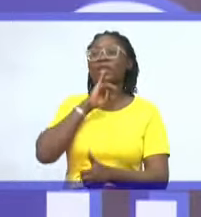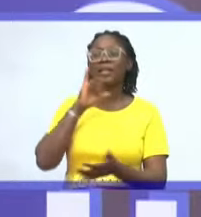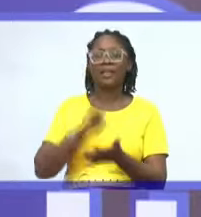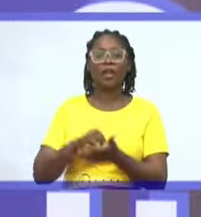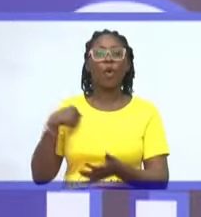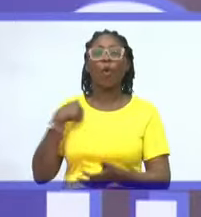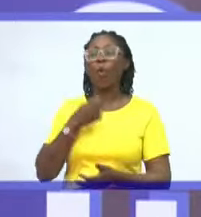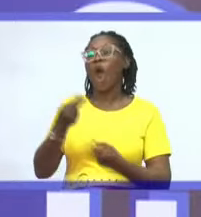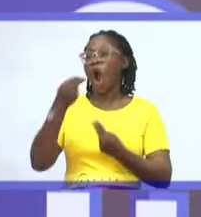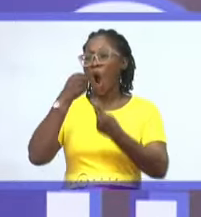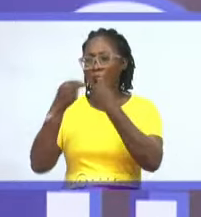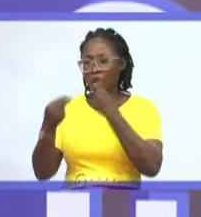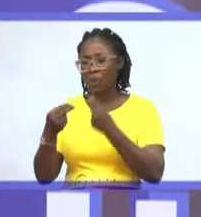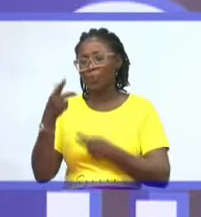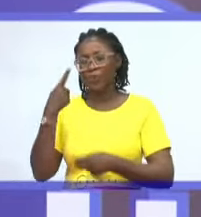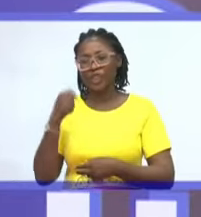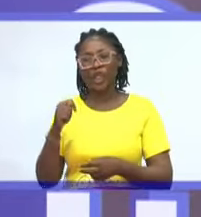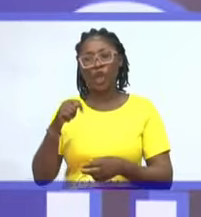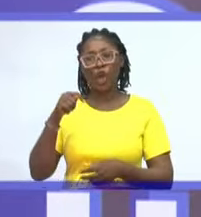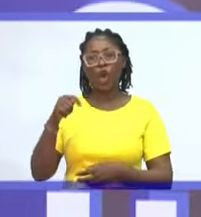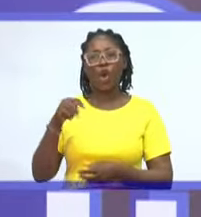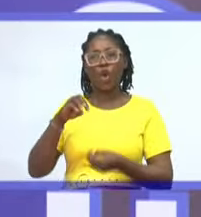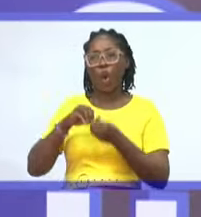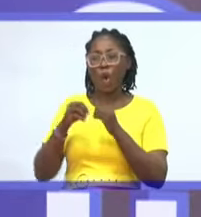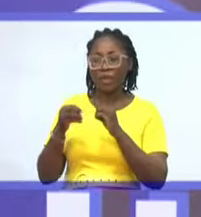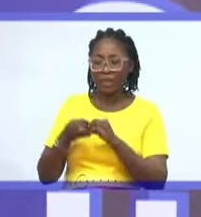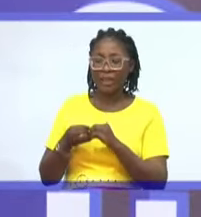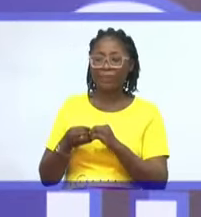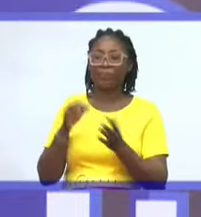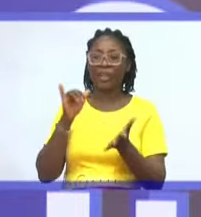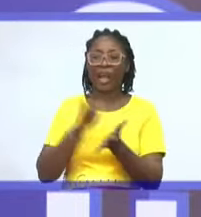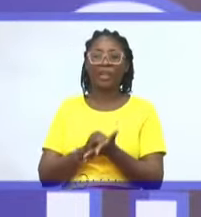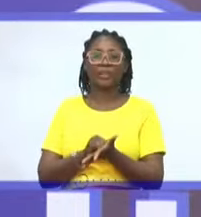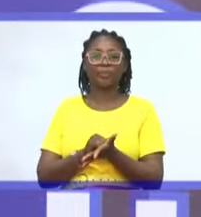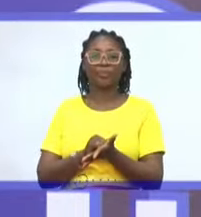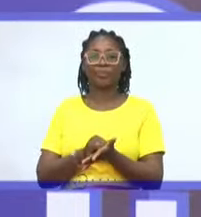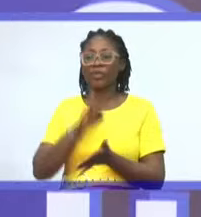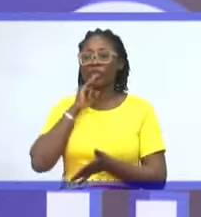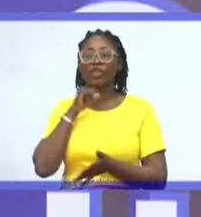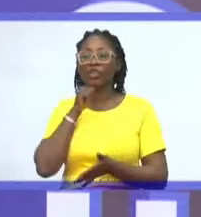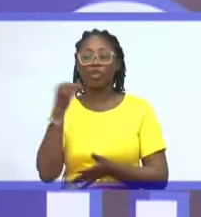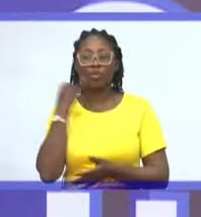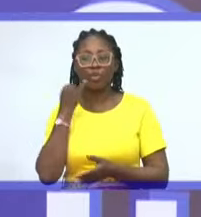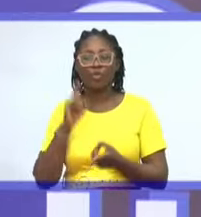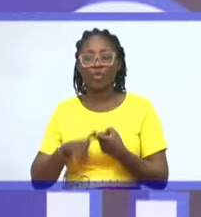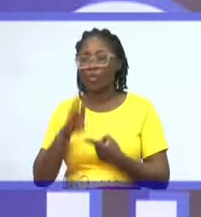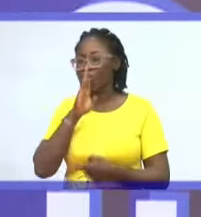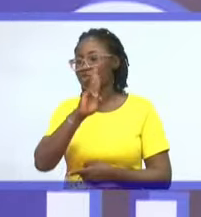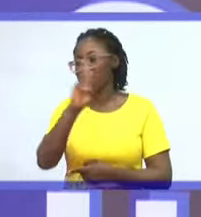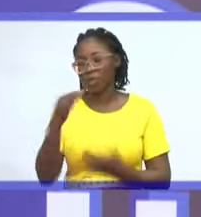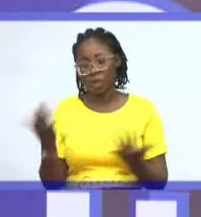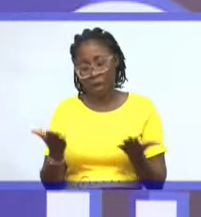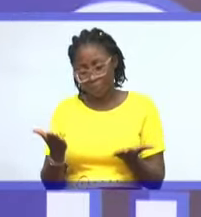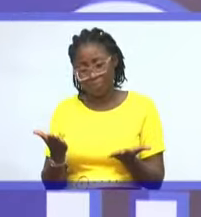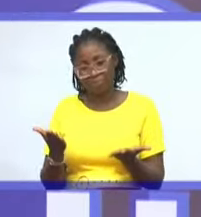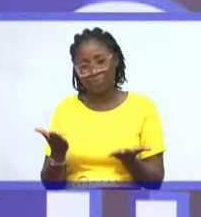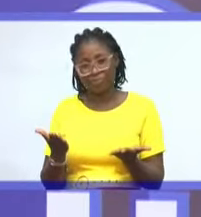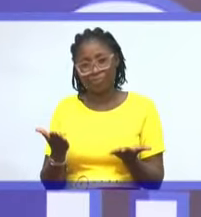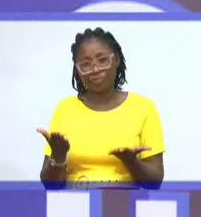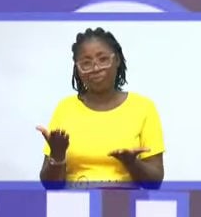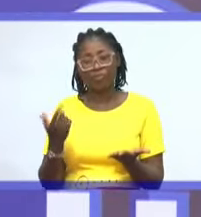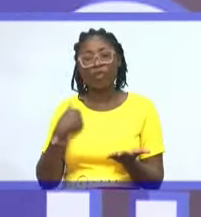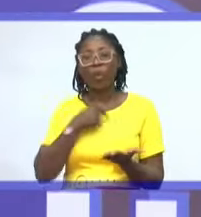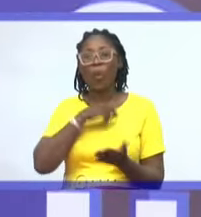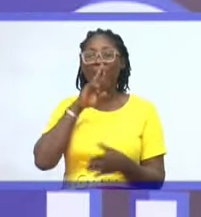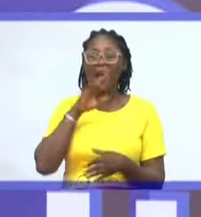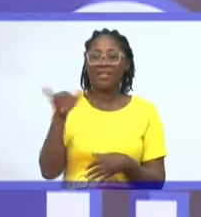the quantity that is not supposed to be consumed here. We are the